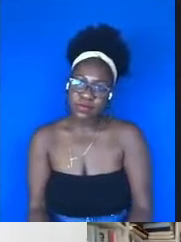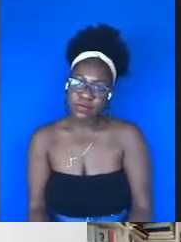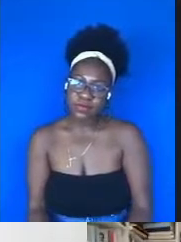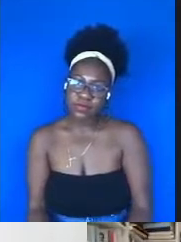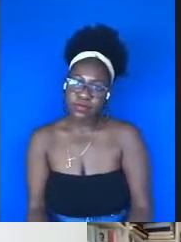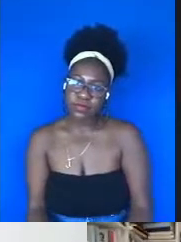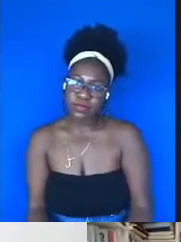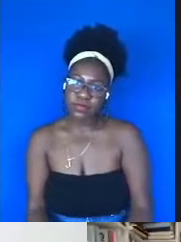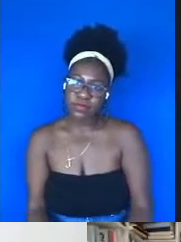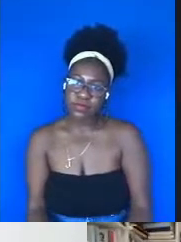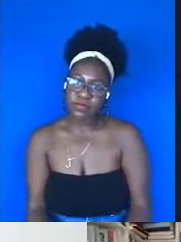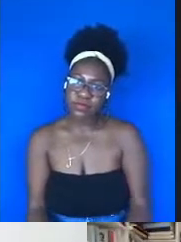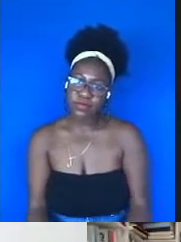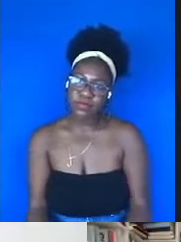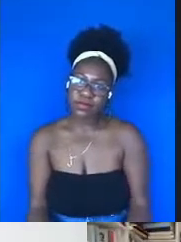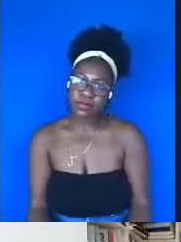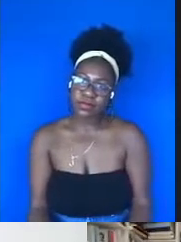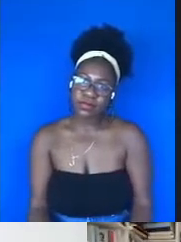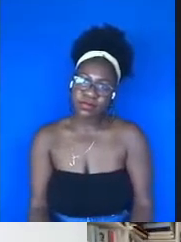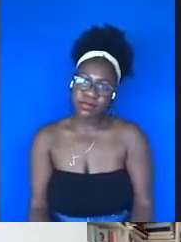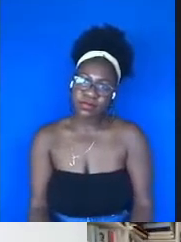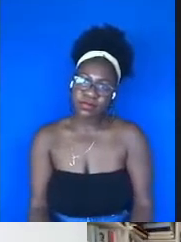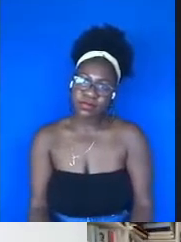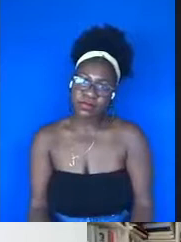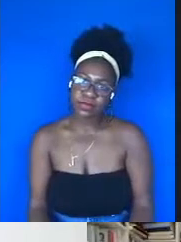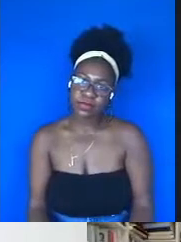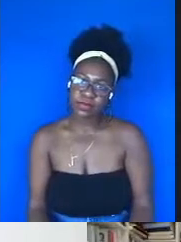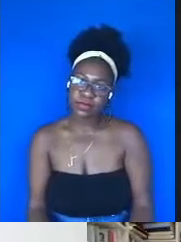was the process of translating the Shakespeare play for you?